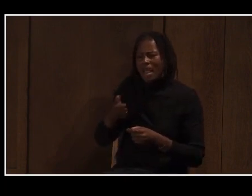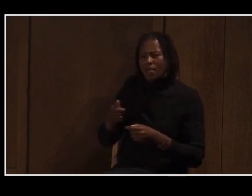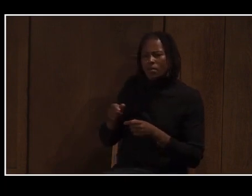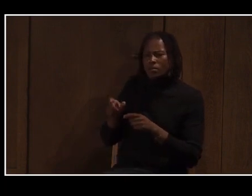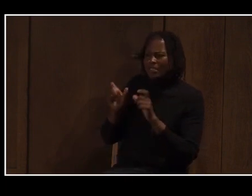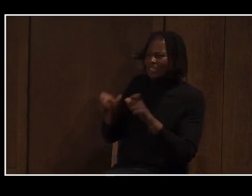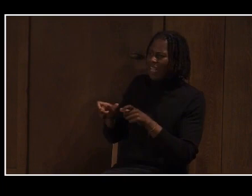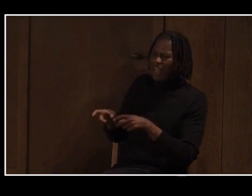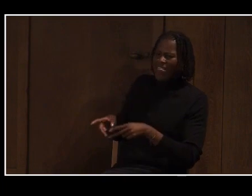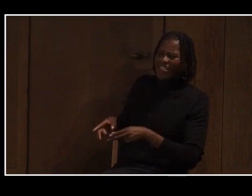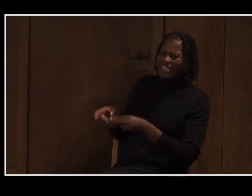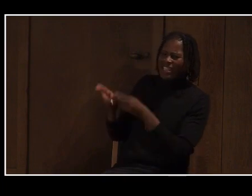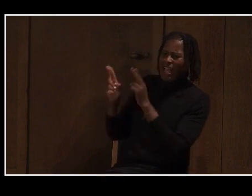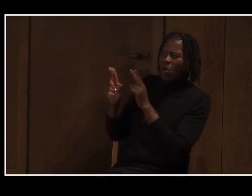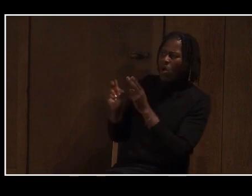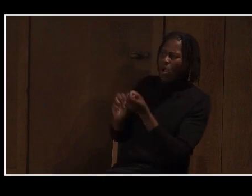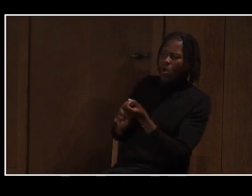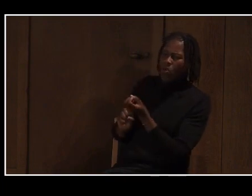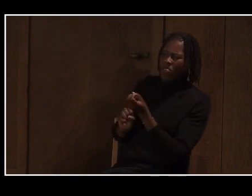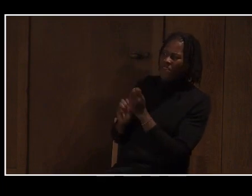catch fire.